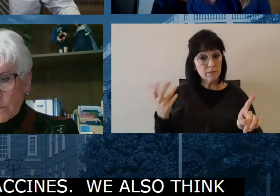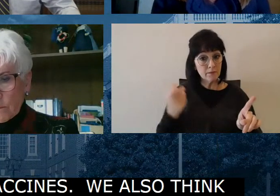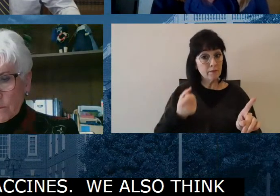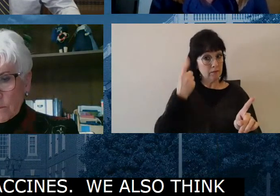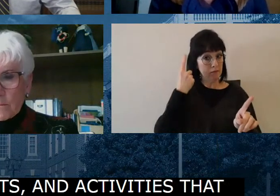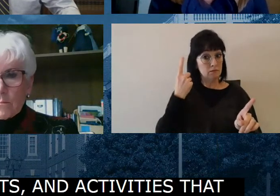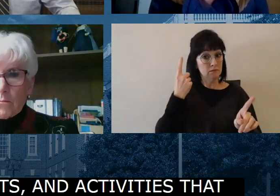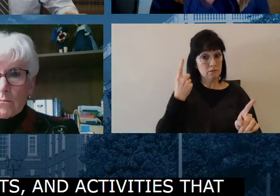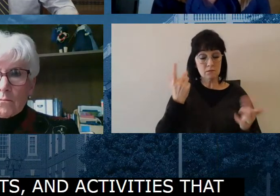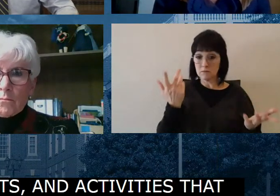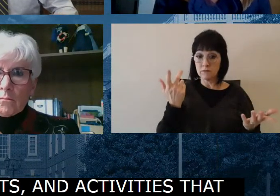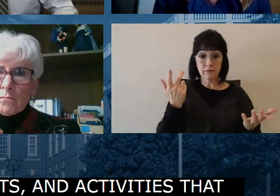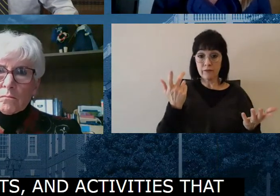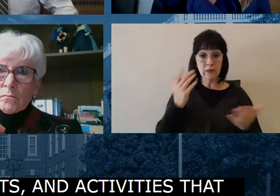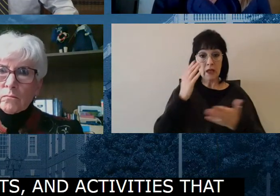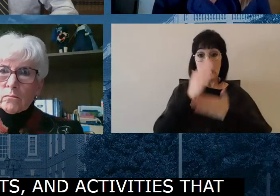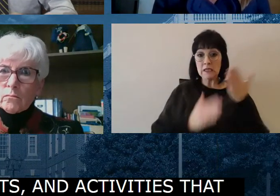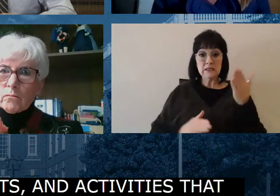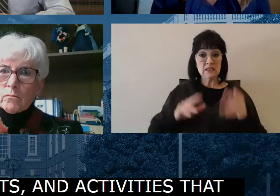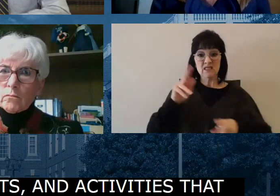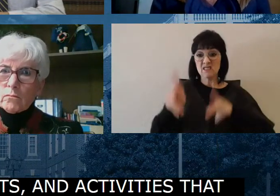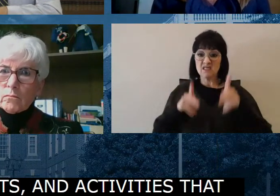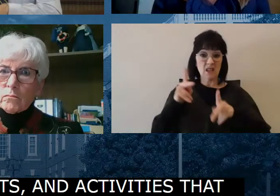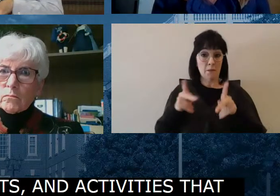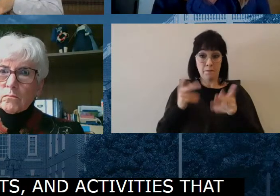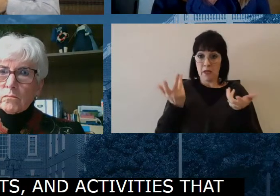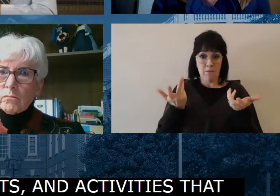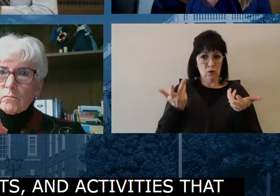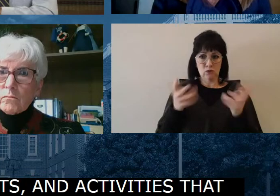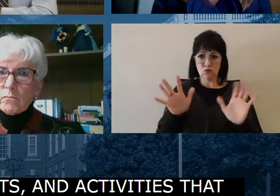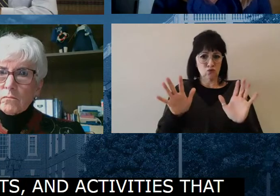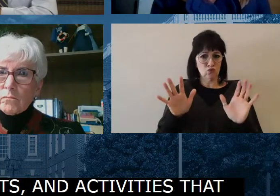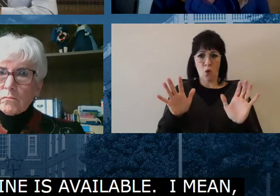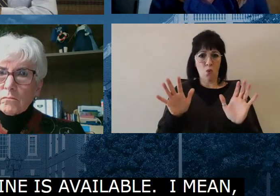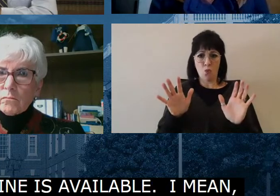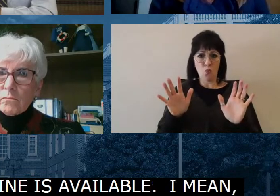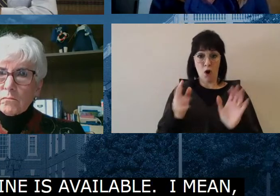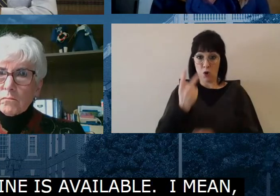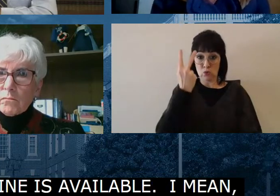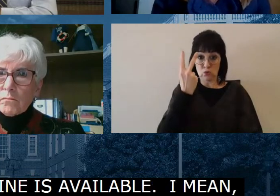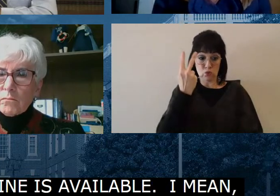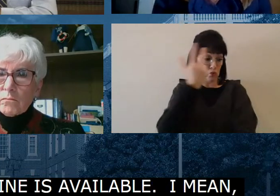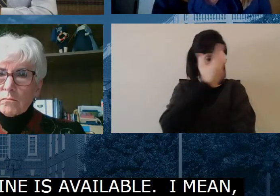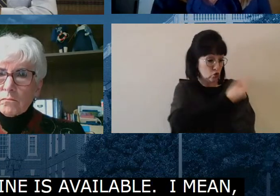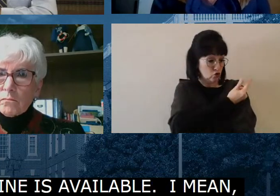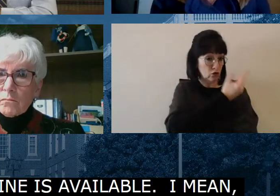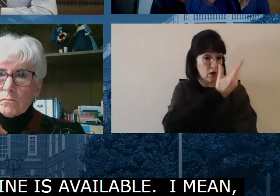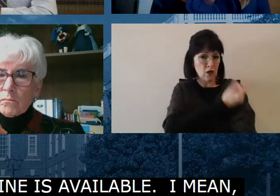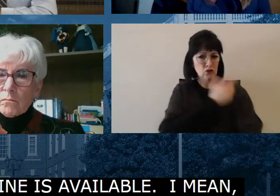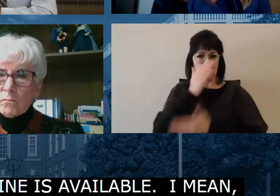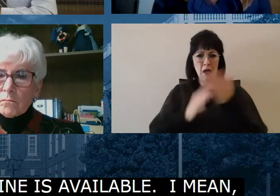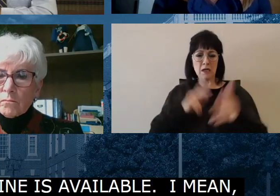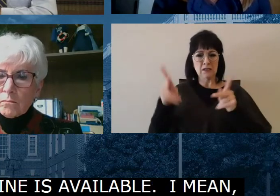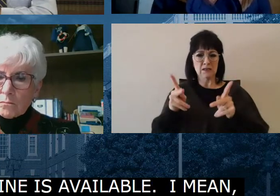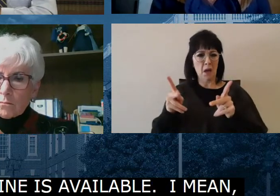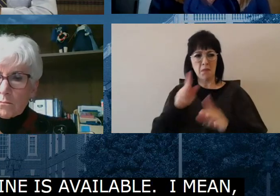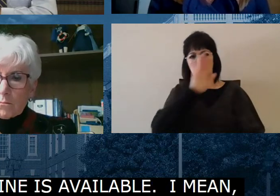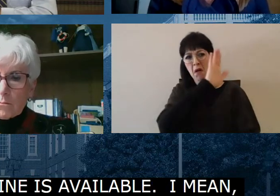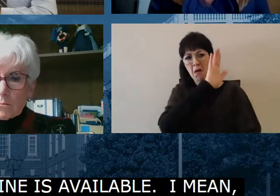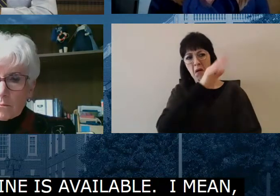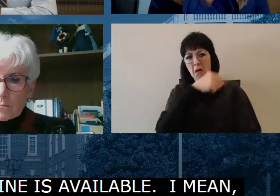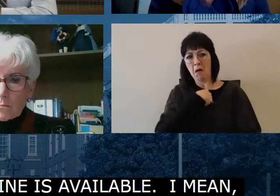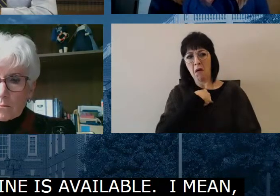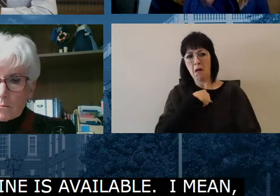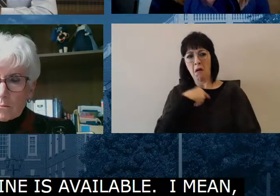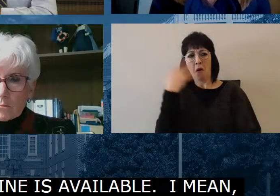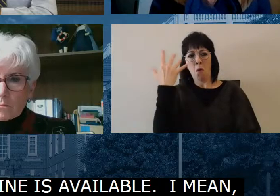mean, some people aren't going to want 2-dose vaccines now that they know that 1-dose vaccine is available. So, we